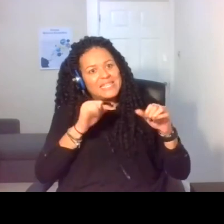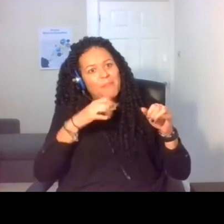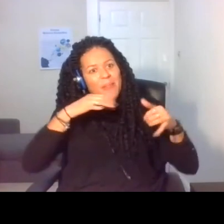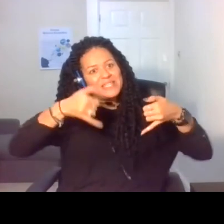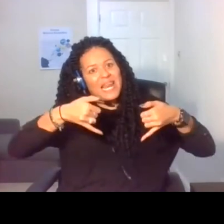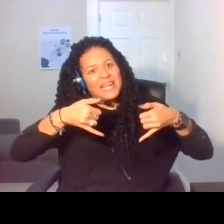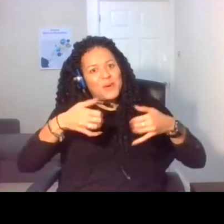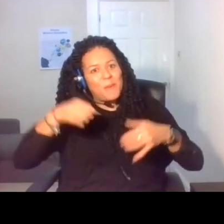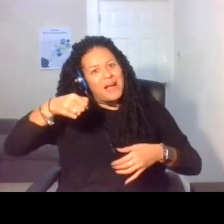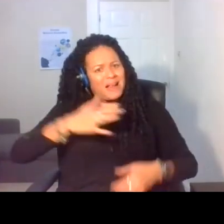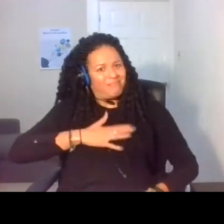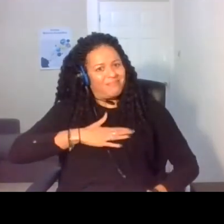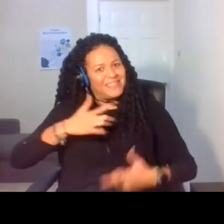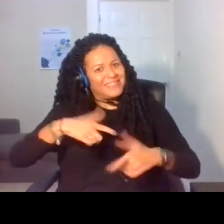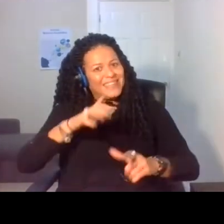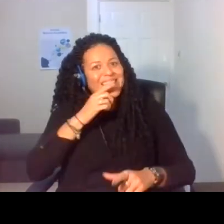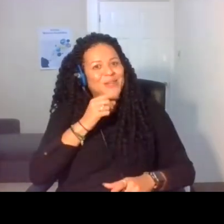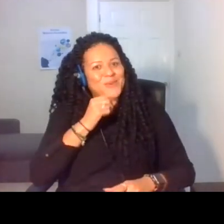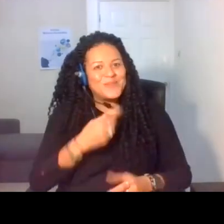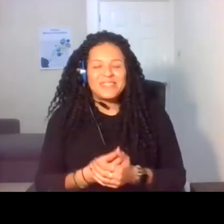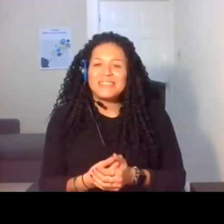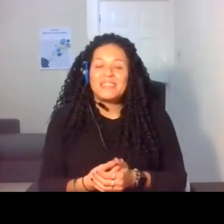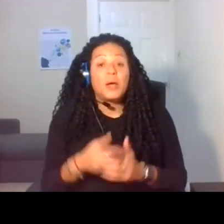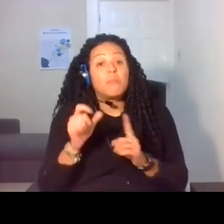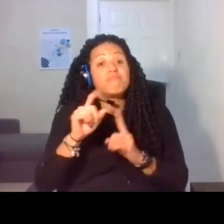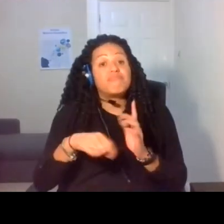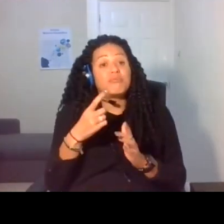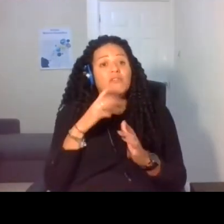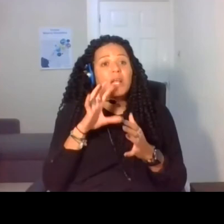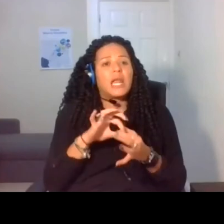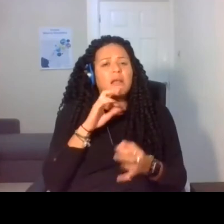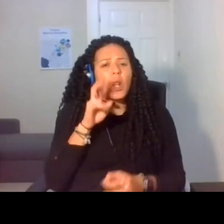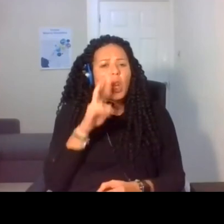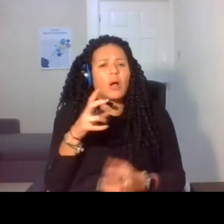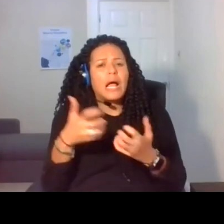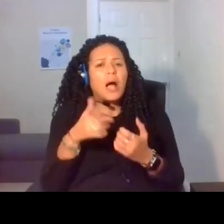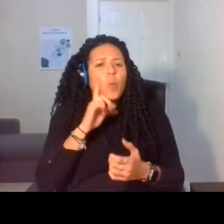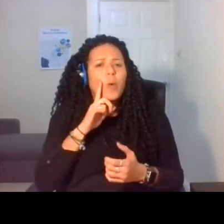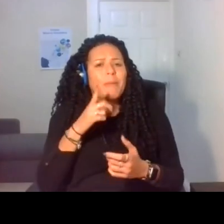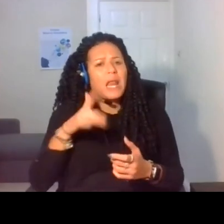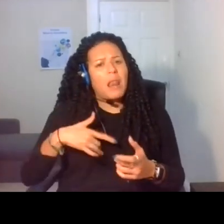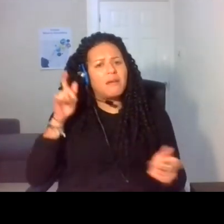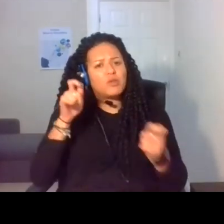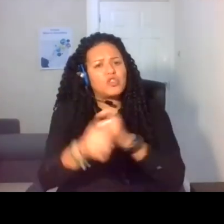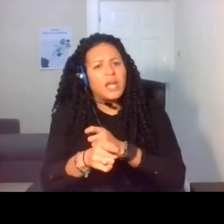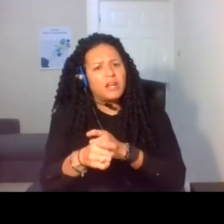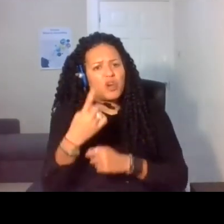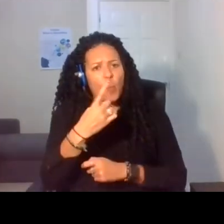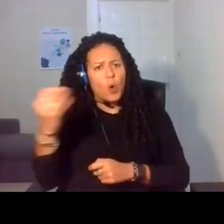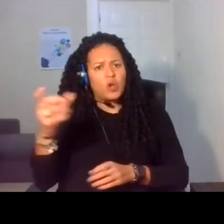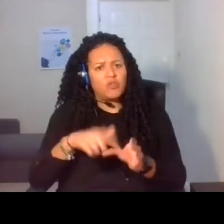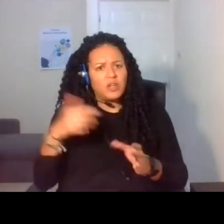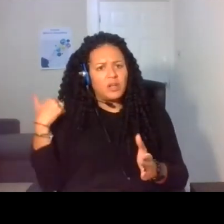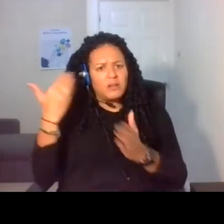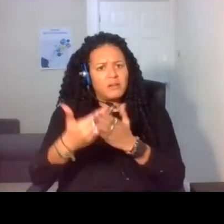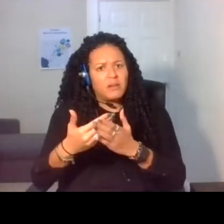still use. And it was a project which was about looking at how women's lives have changed in the 100 years since women got the vote